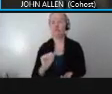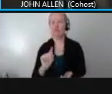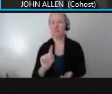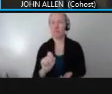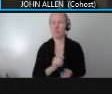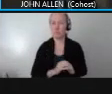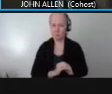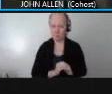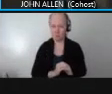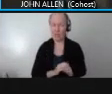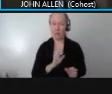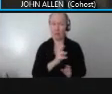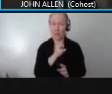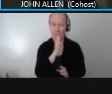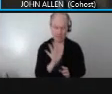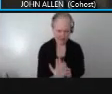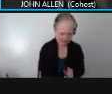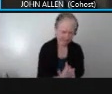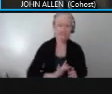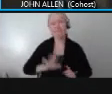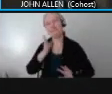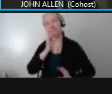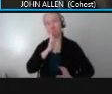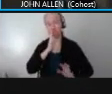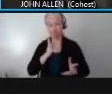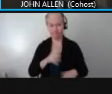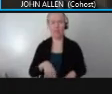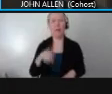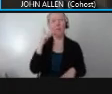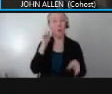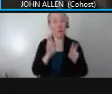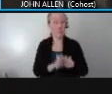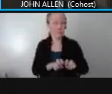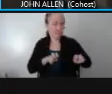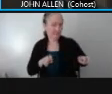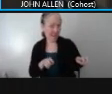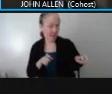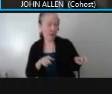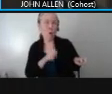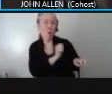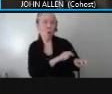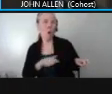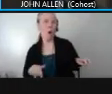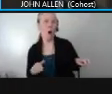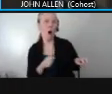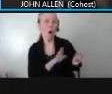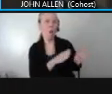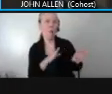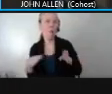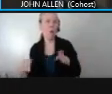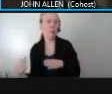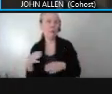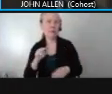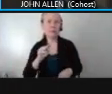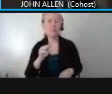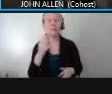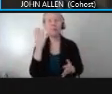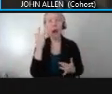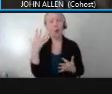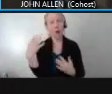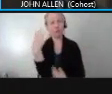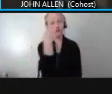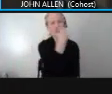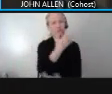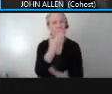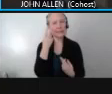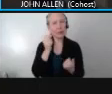session, when it comes to that panel, if you would go ahead and each of you open your cameras so that we can see all of you, because the questions